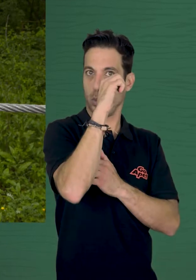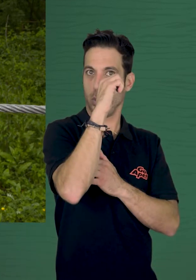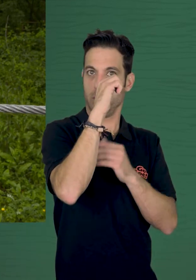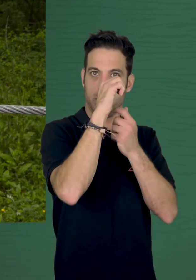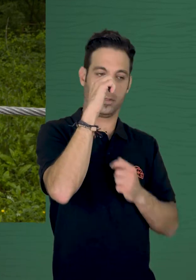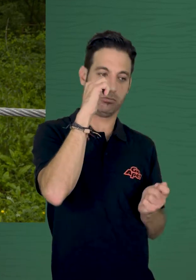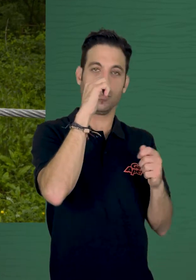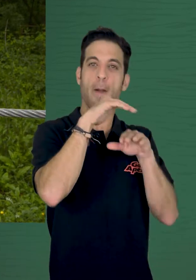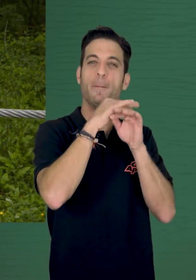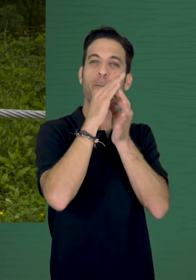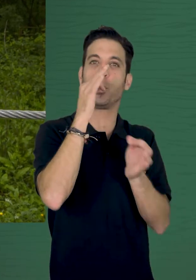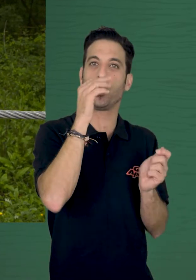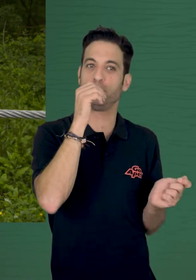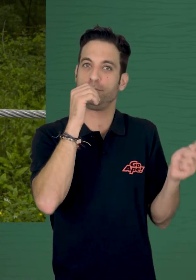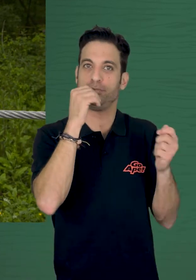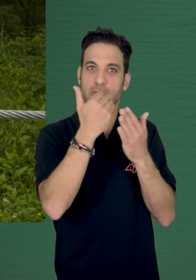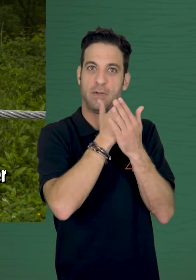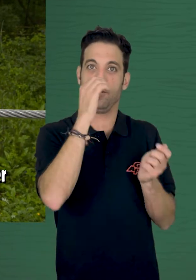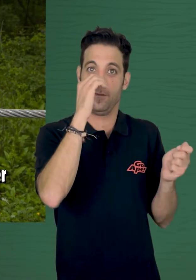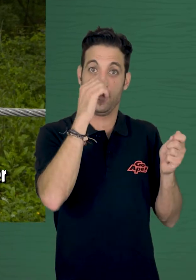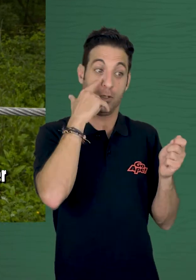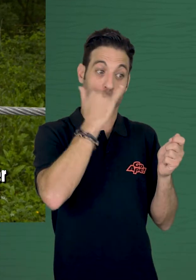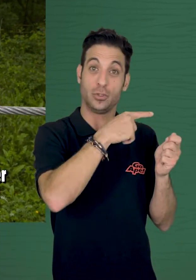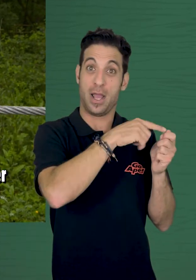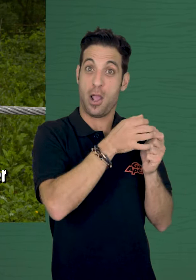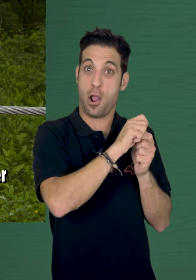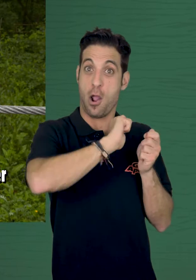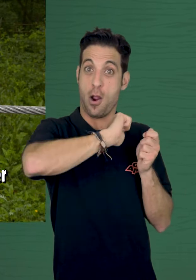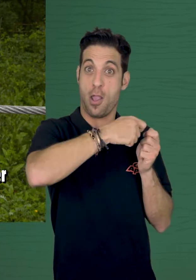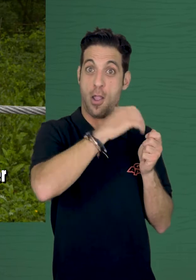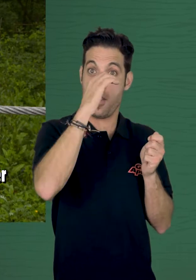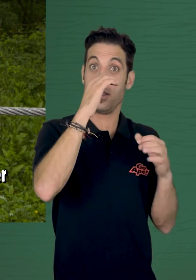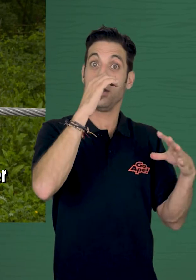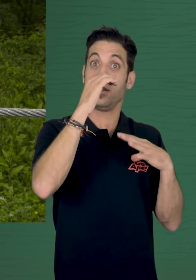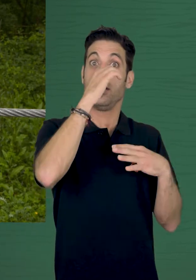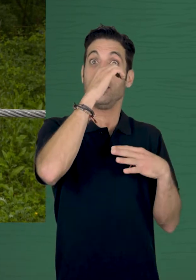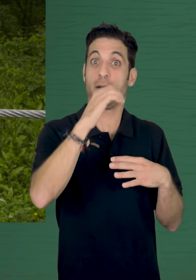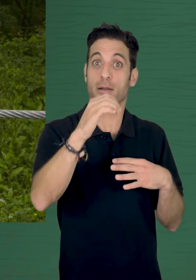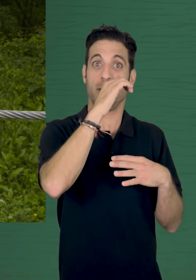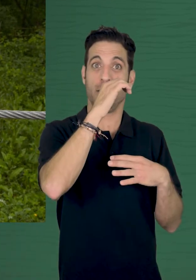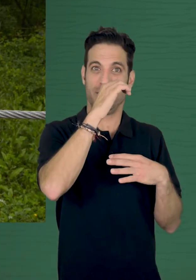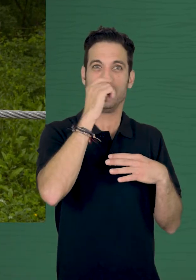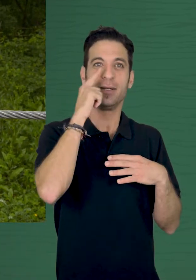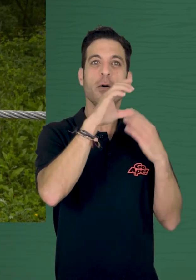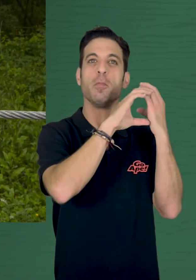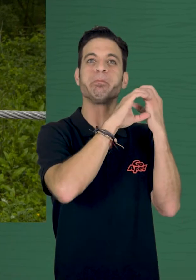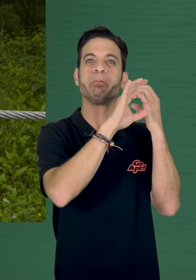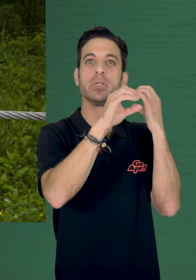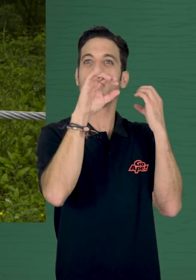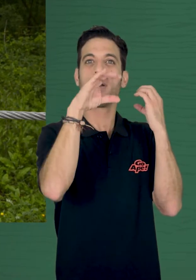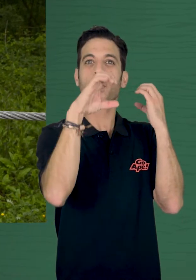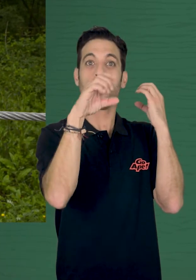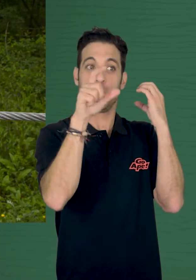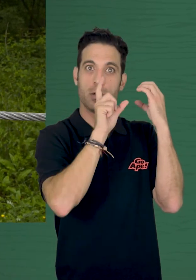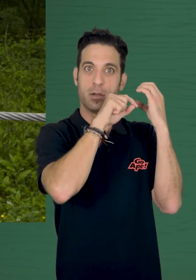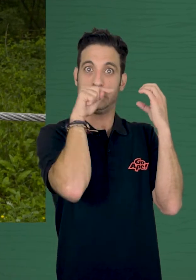blue carabiner through the holes on the pulley. Check the gate is locked before moving the red carabiner between the pulley and the red buffer on the